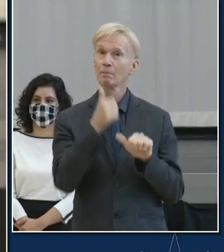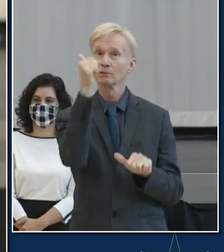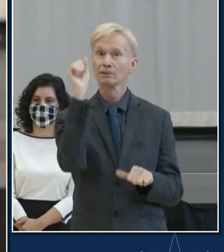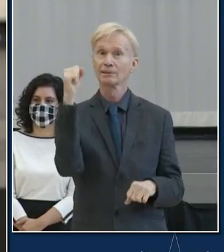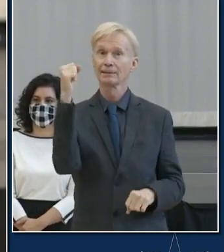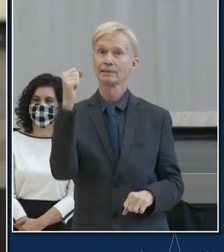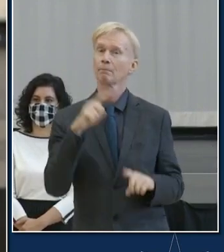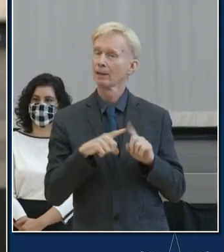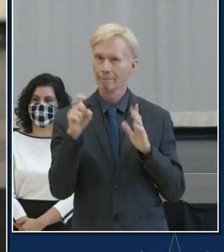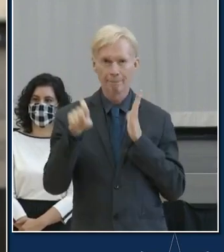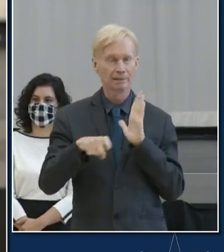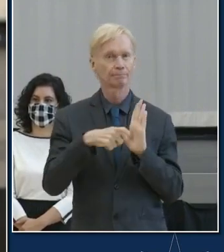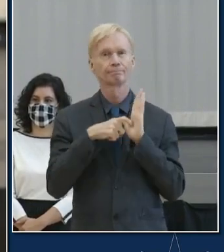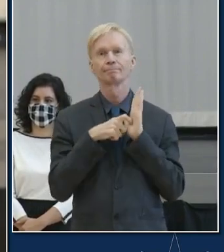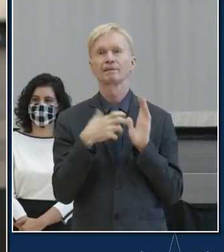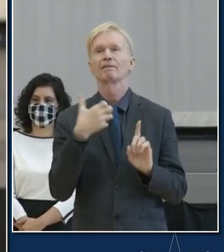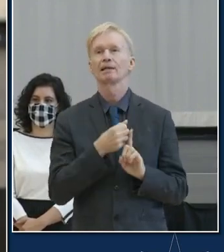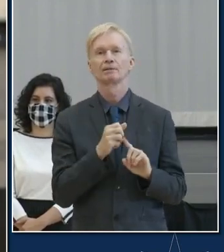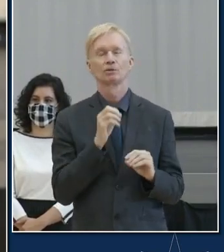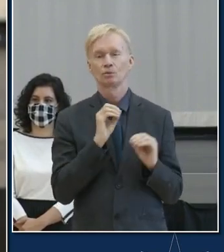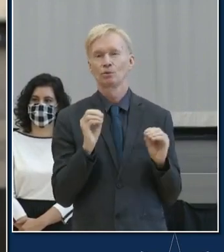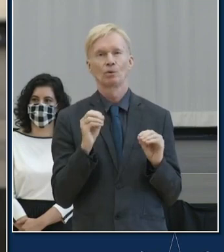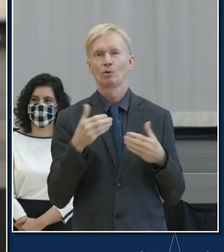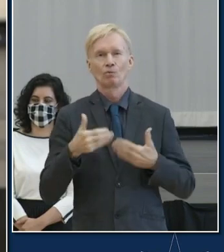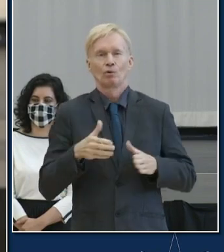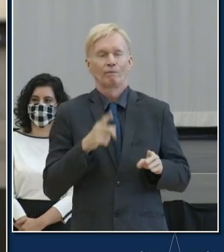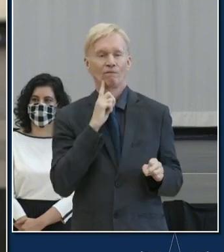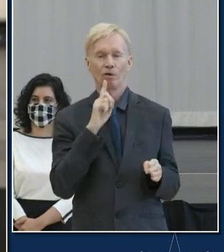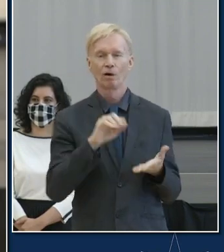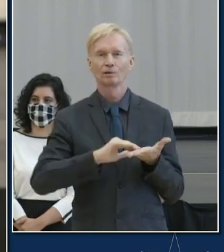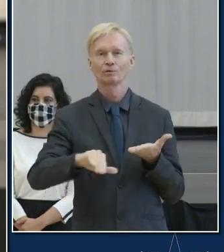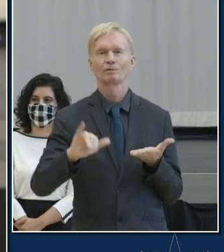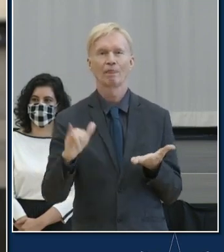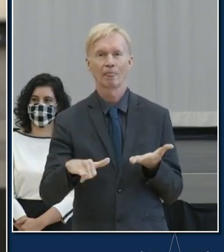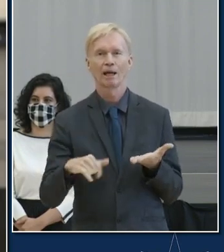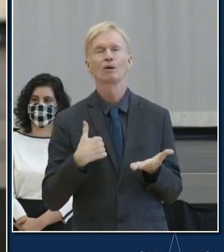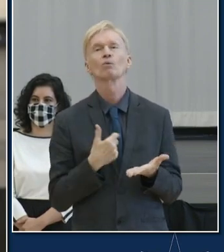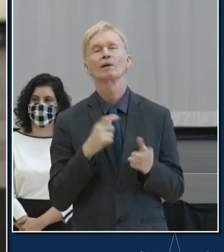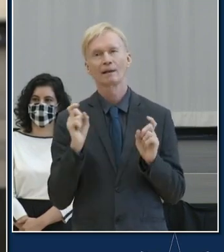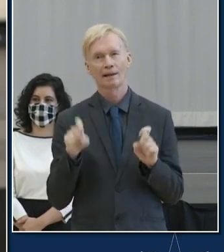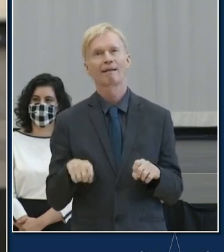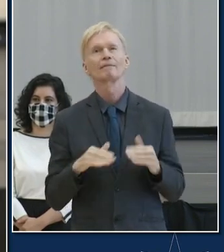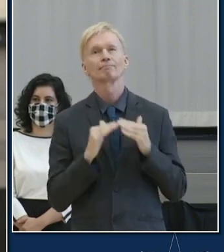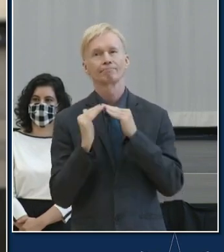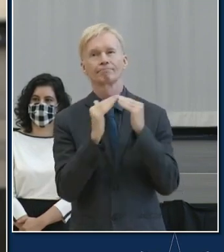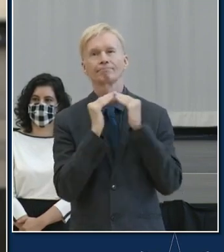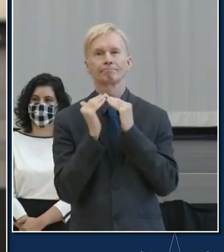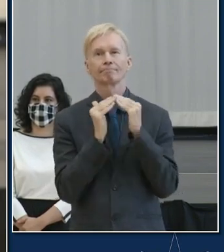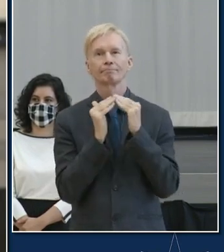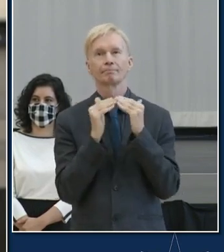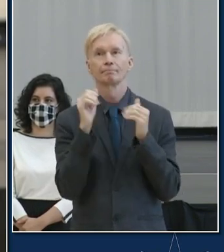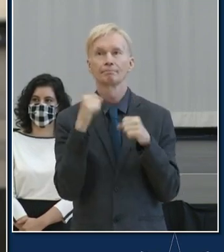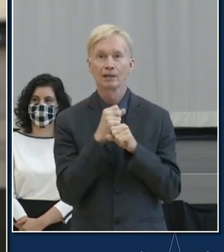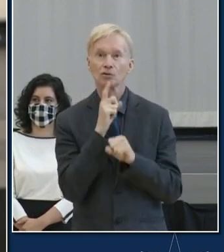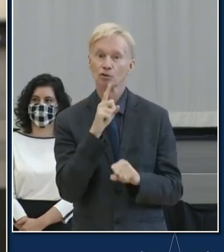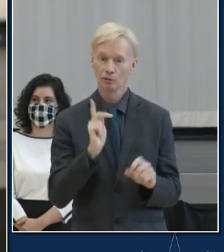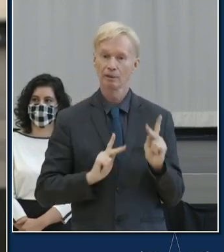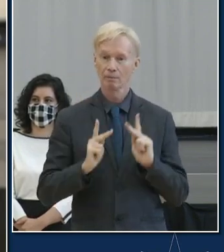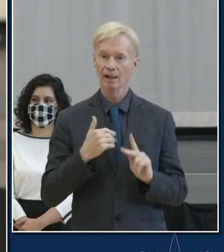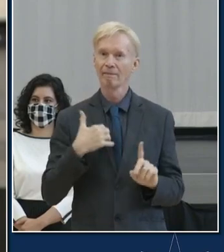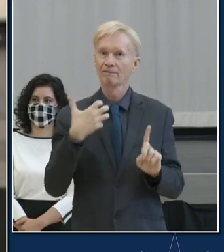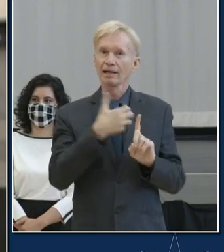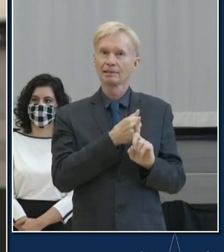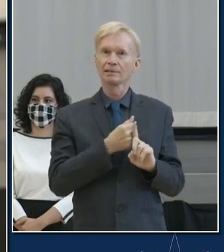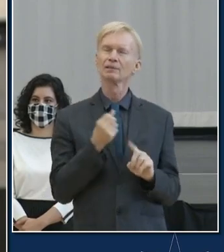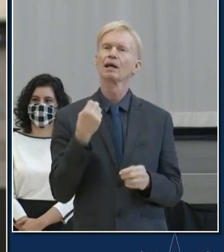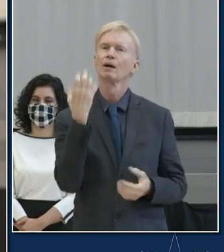they have to be vaccinated. There's no room there. We can't, we have to lead by example. We have to make sure that our folks are vaccinated.